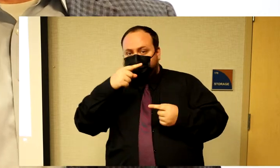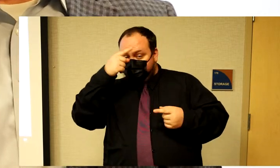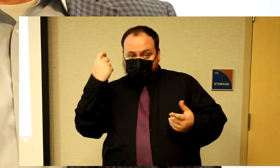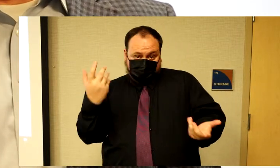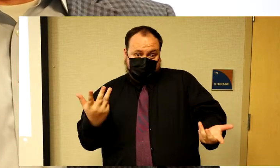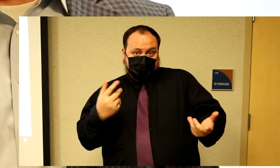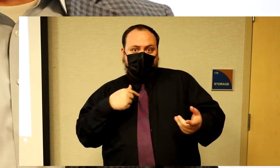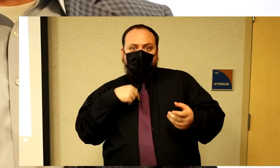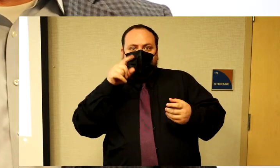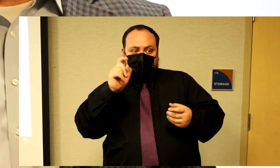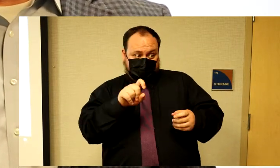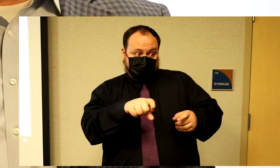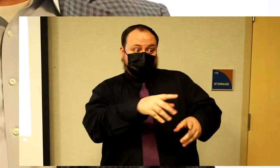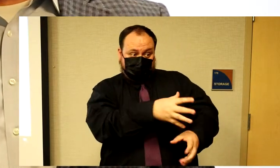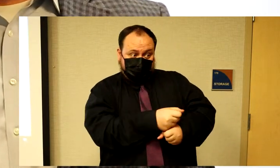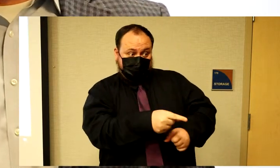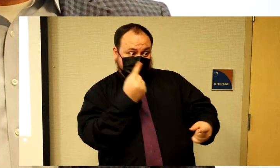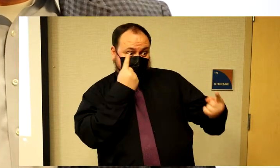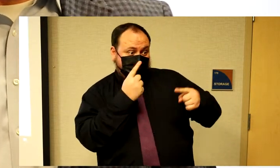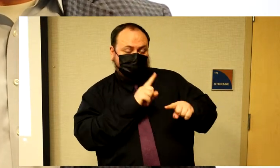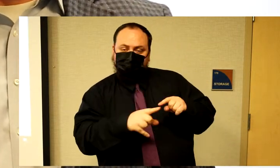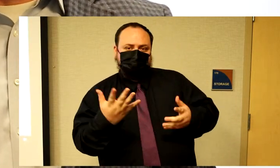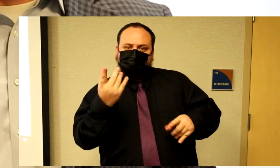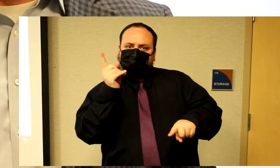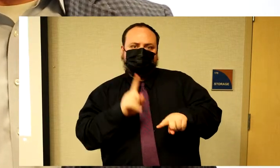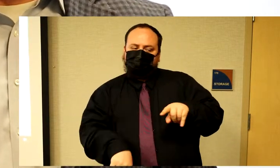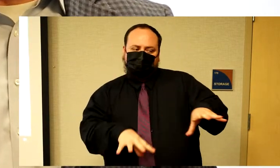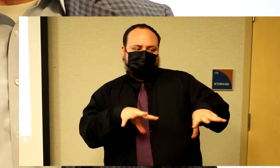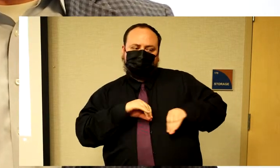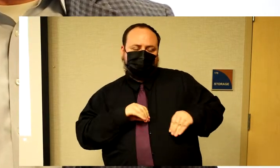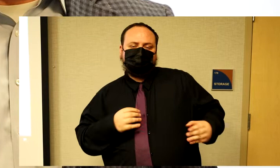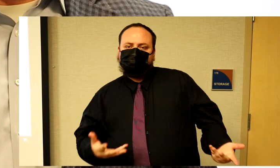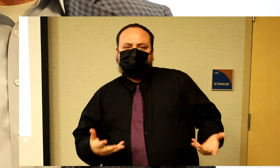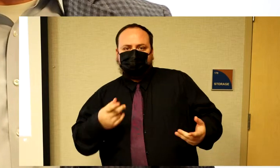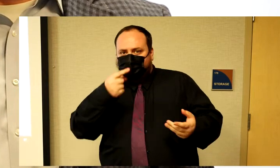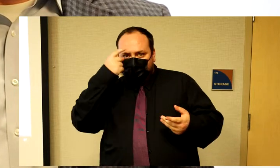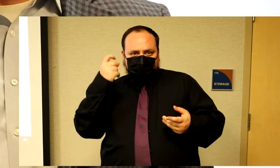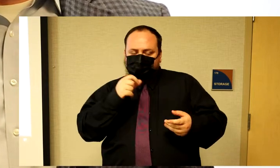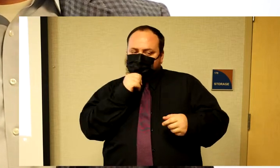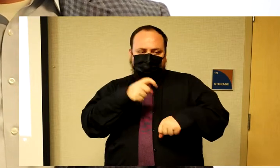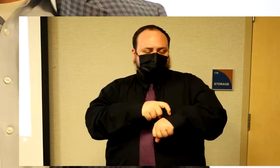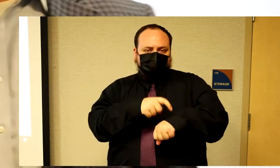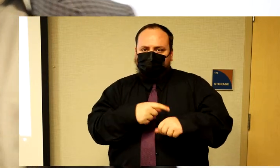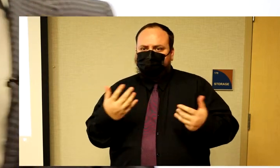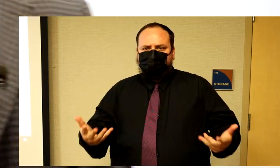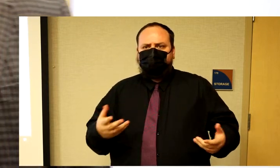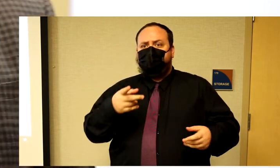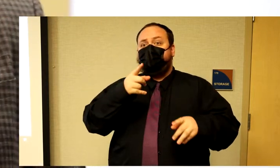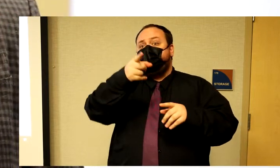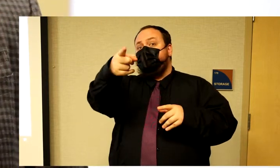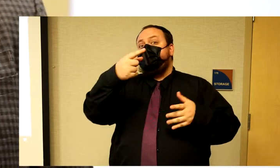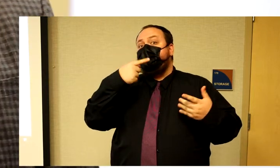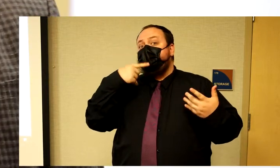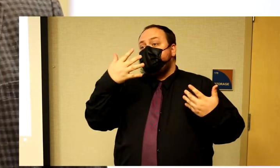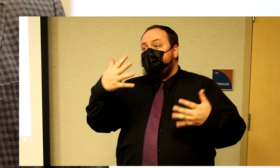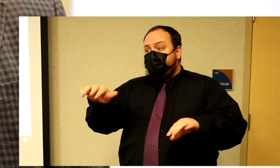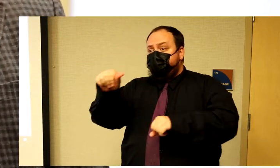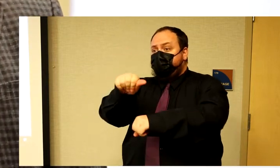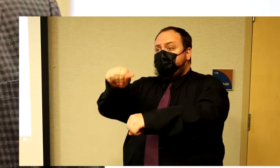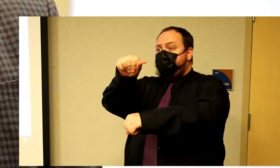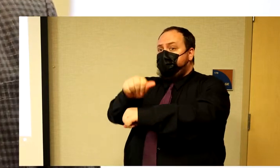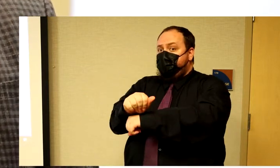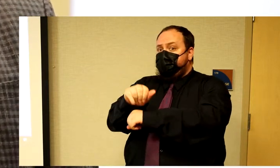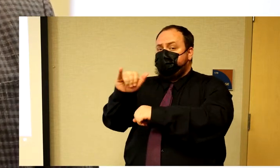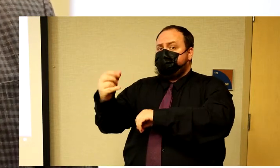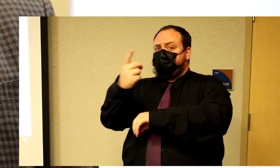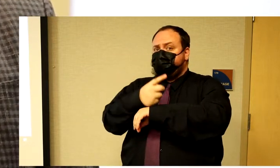need to take it into consideration. The reality is you can't accept that map because it hasn't been noticed. But if we set a date certain that